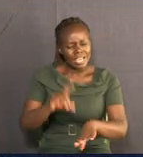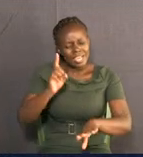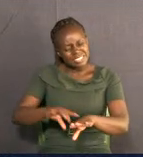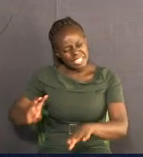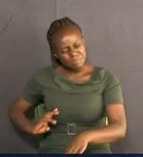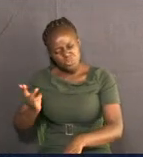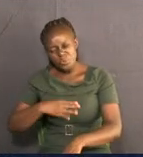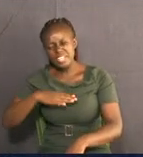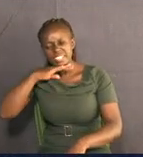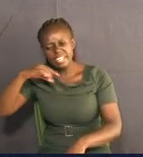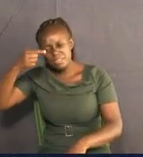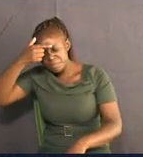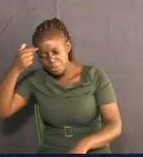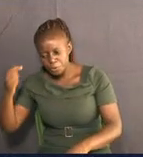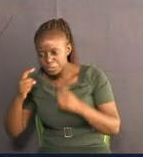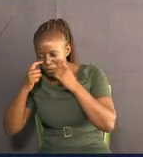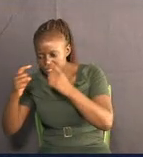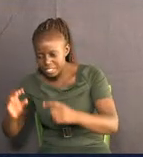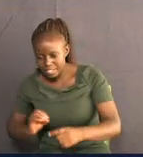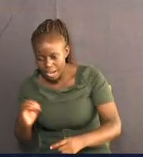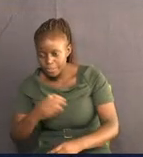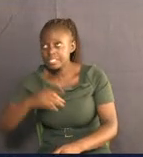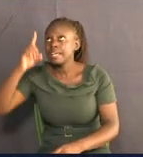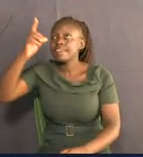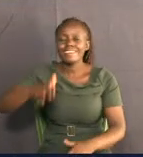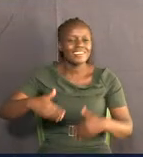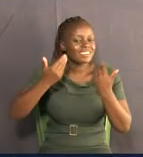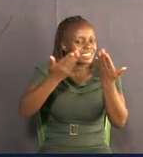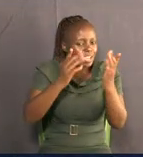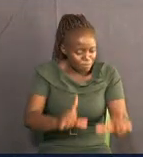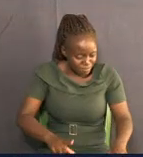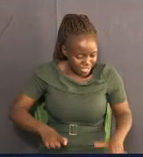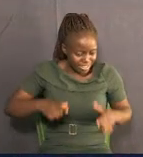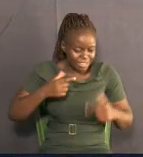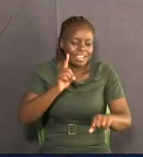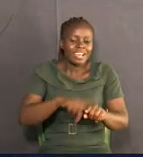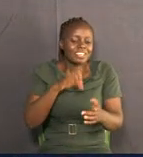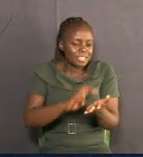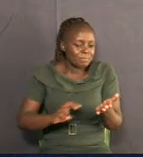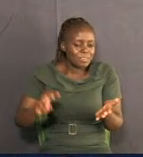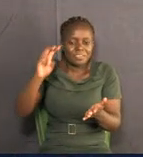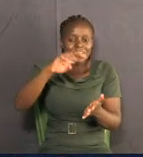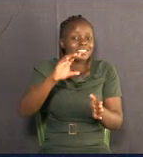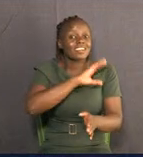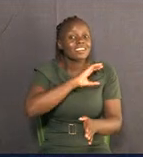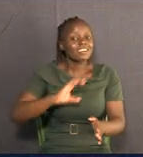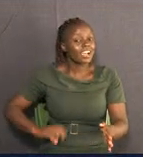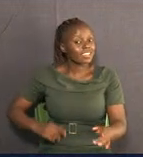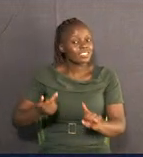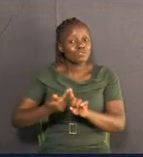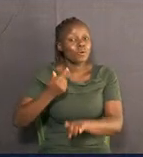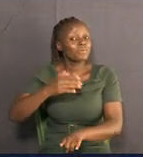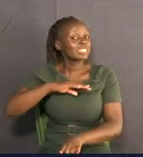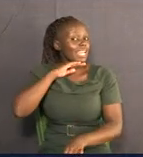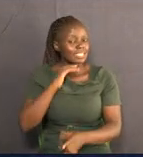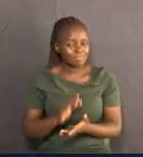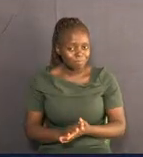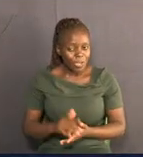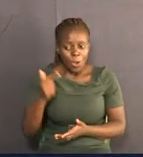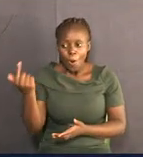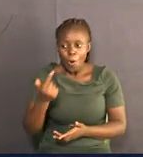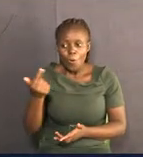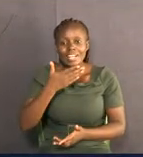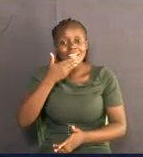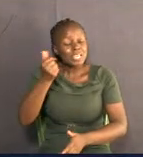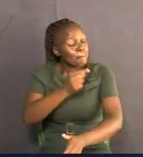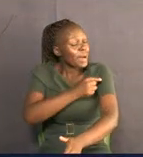of our sins, he gave us life when he raised Christ from the dead. It is only by